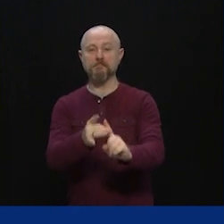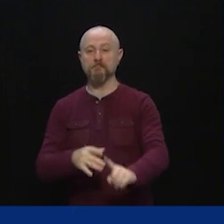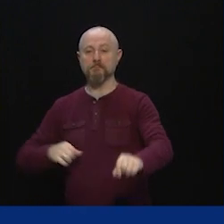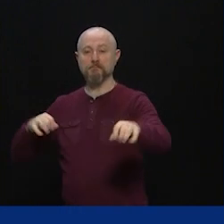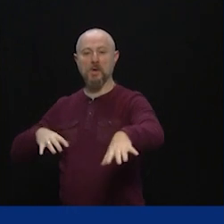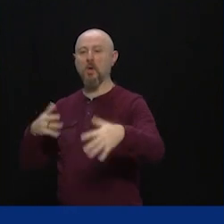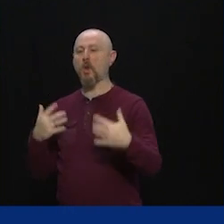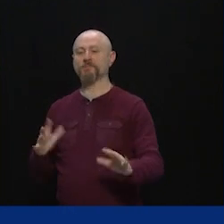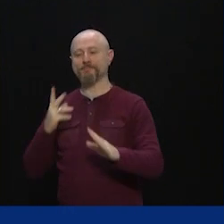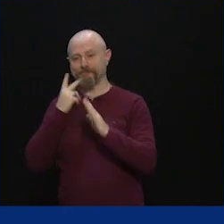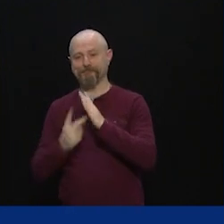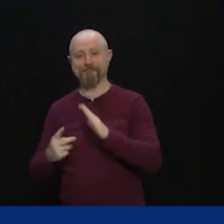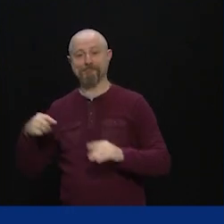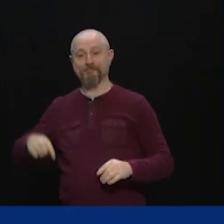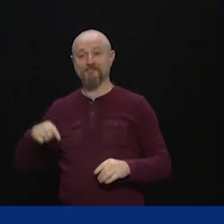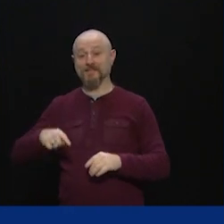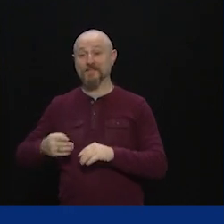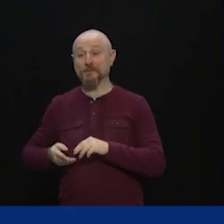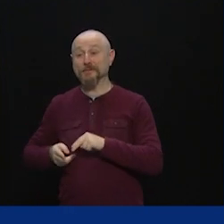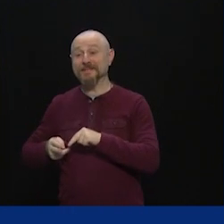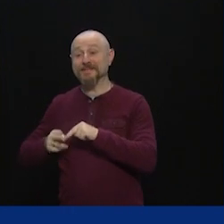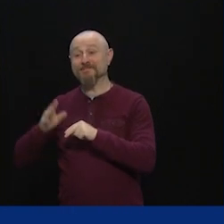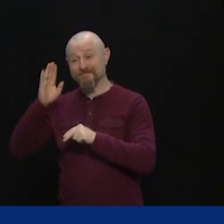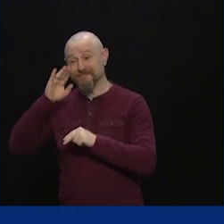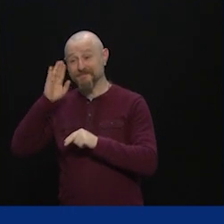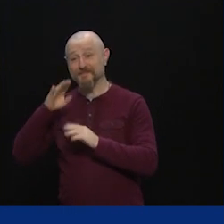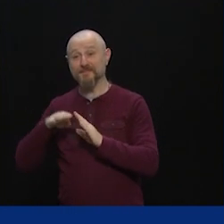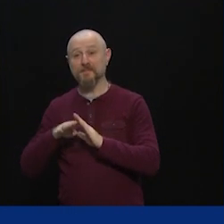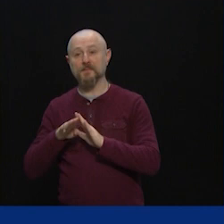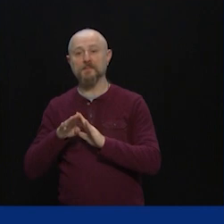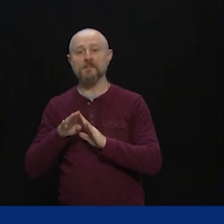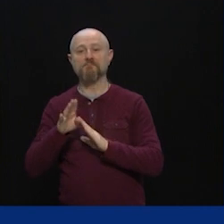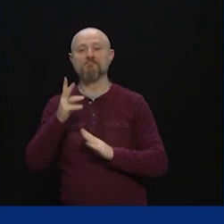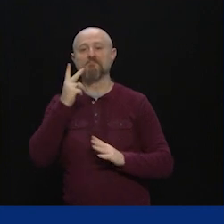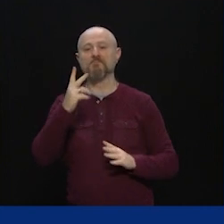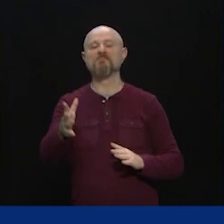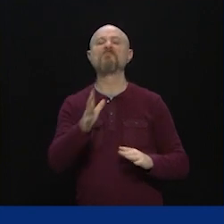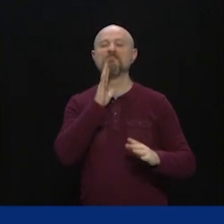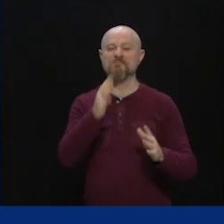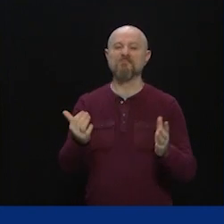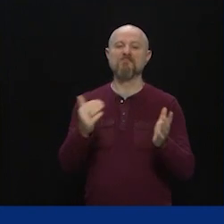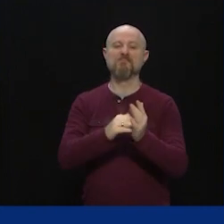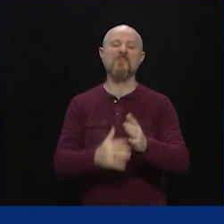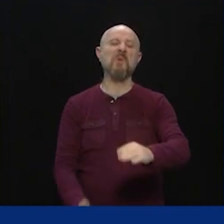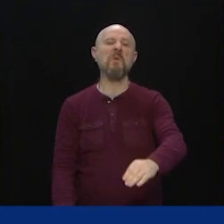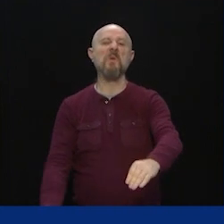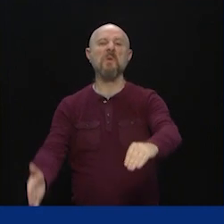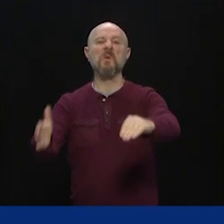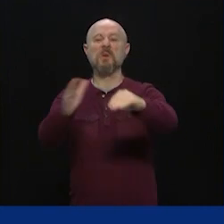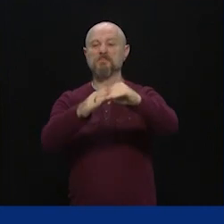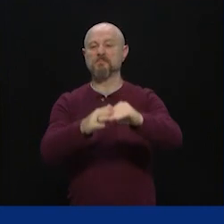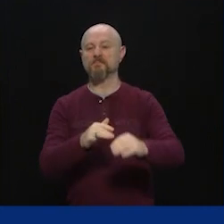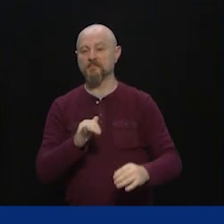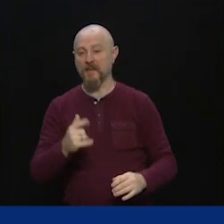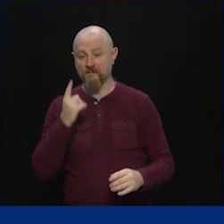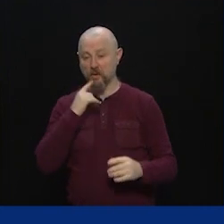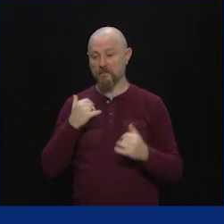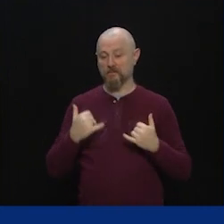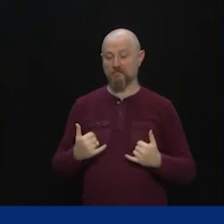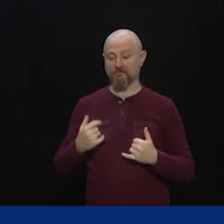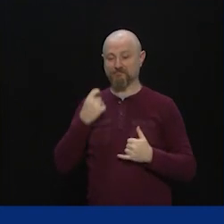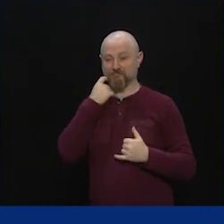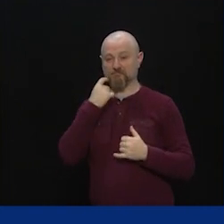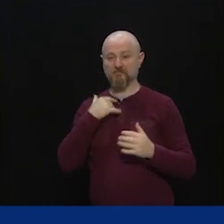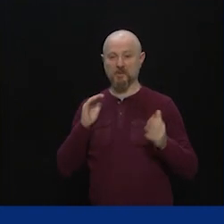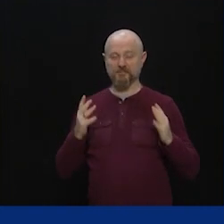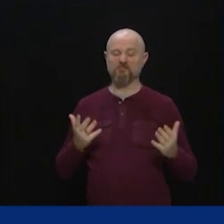ongoing, that there's going to be another wave that's occurring as a result of these holidays. But if history is any example,